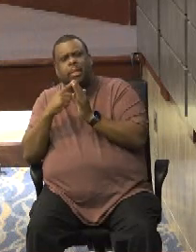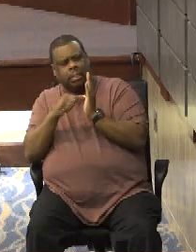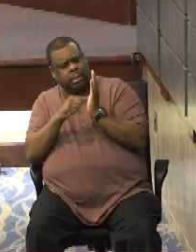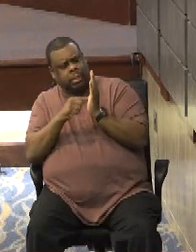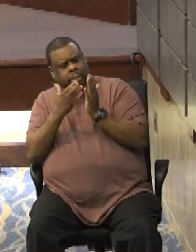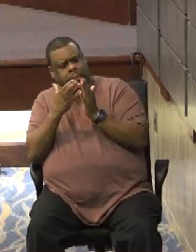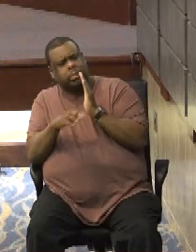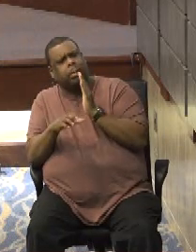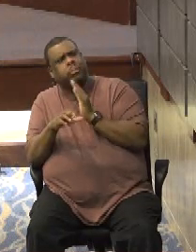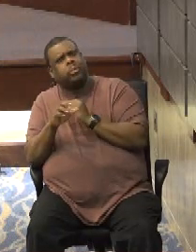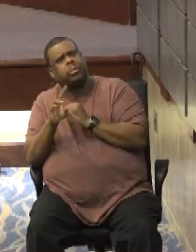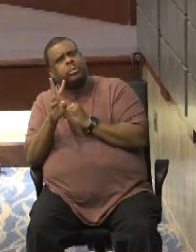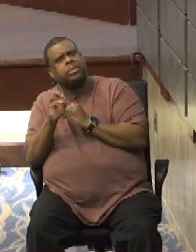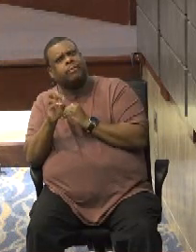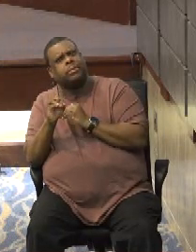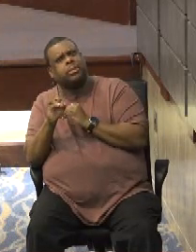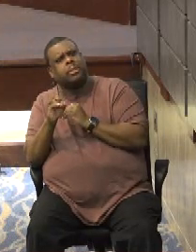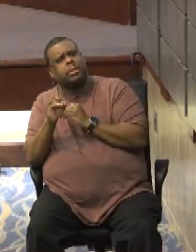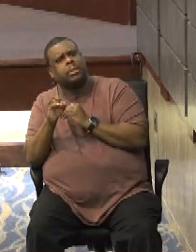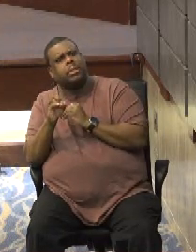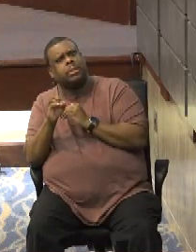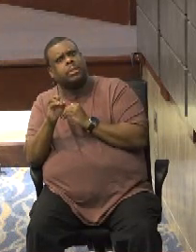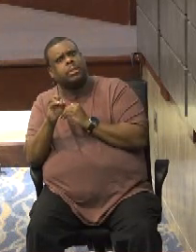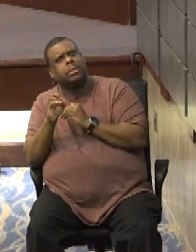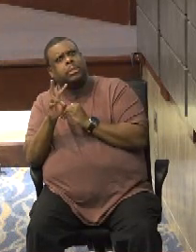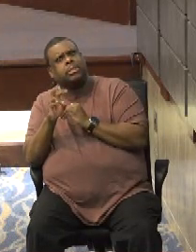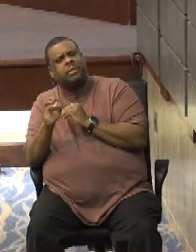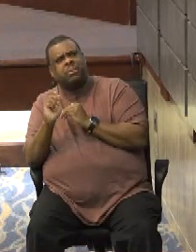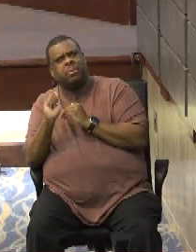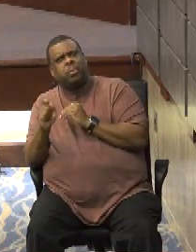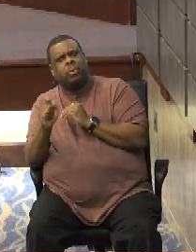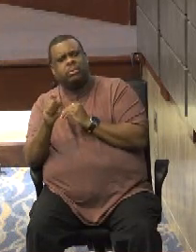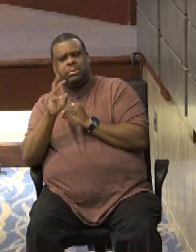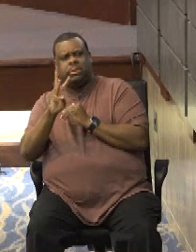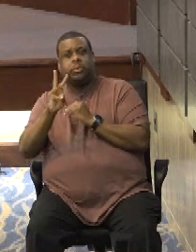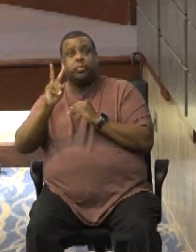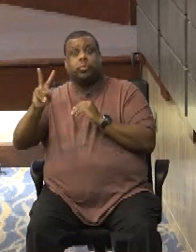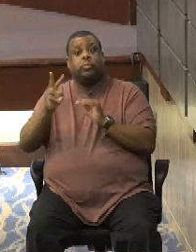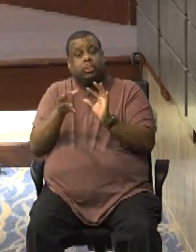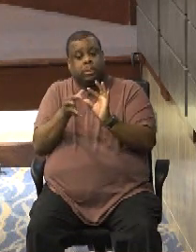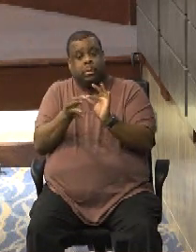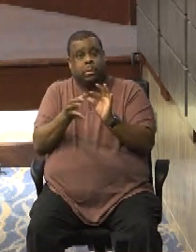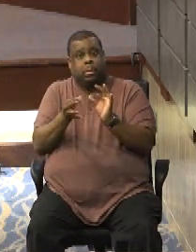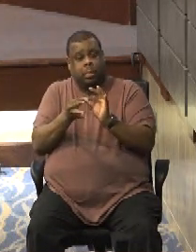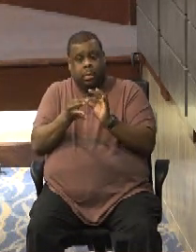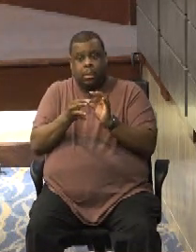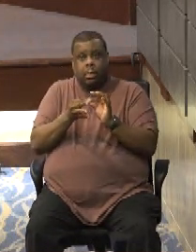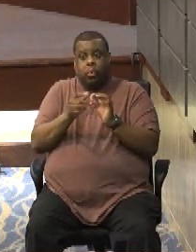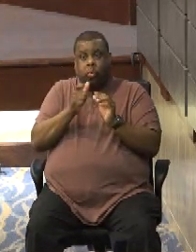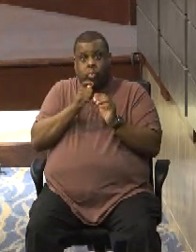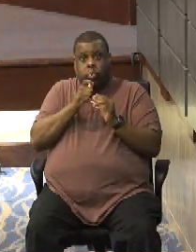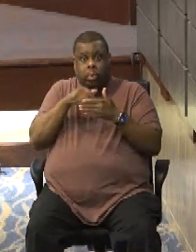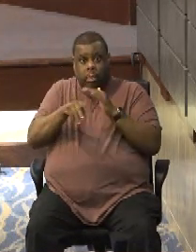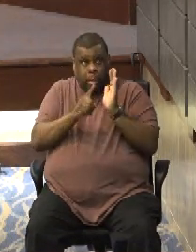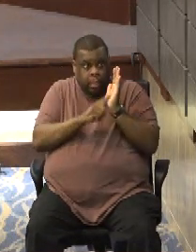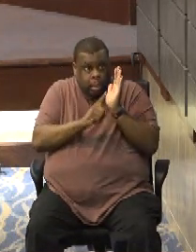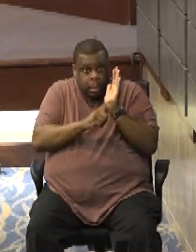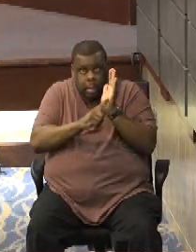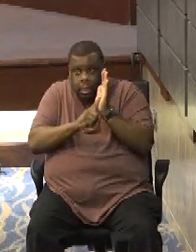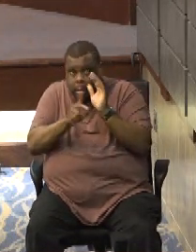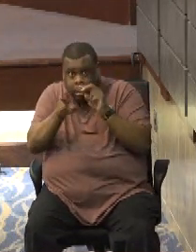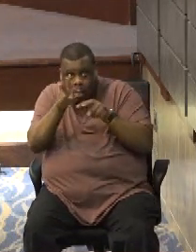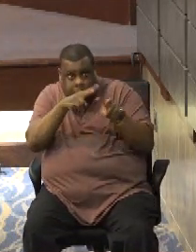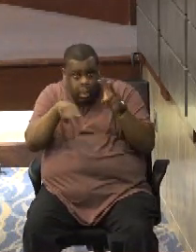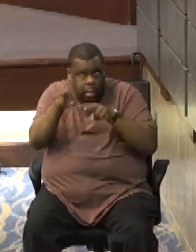70 and the rule 70.62 says, that the inspector, the